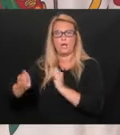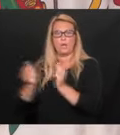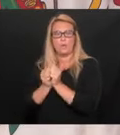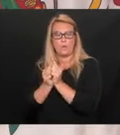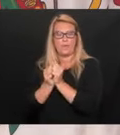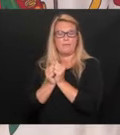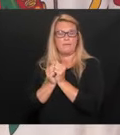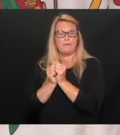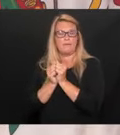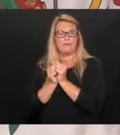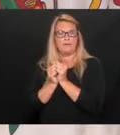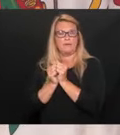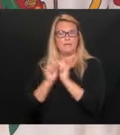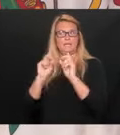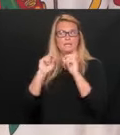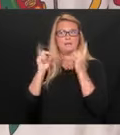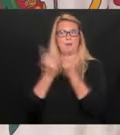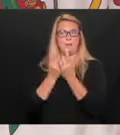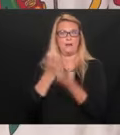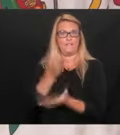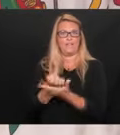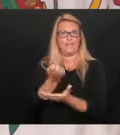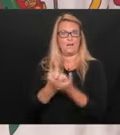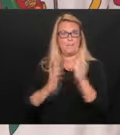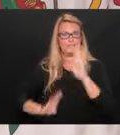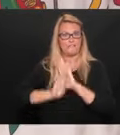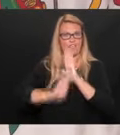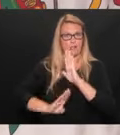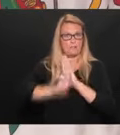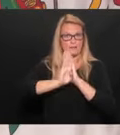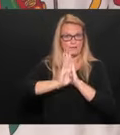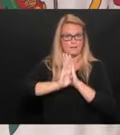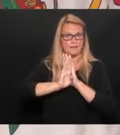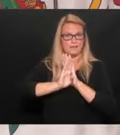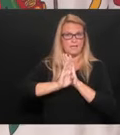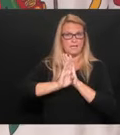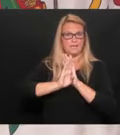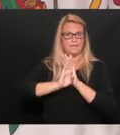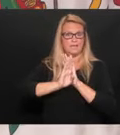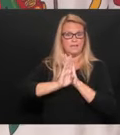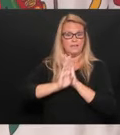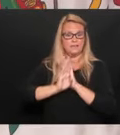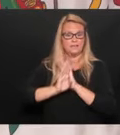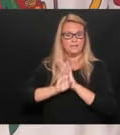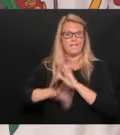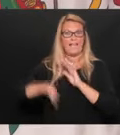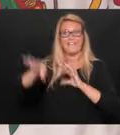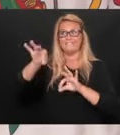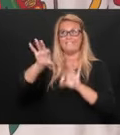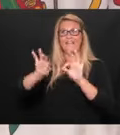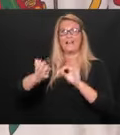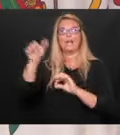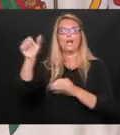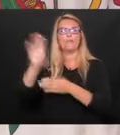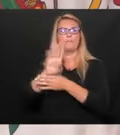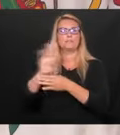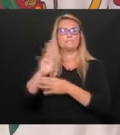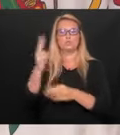collaboratively with the Department of Economic Development, and find potential companies to use